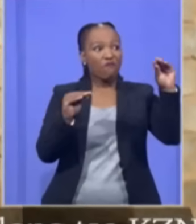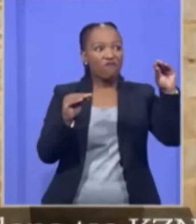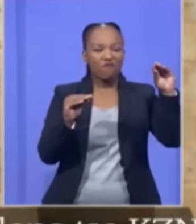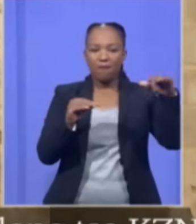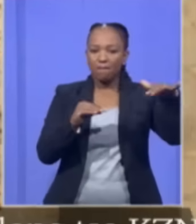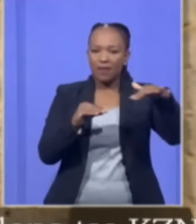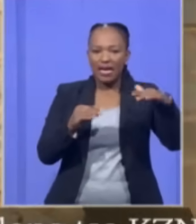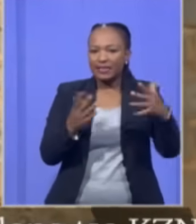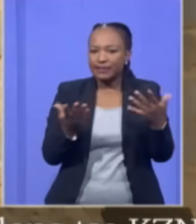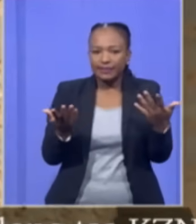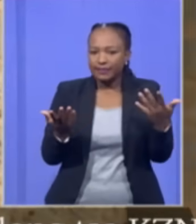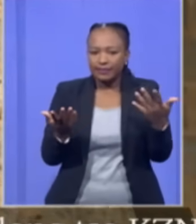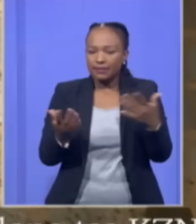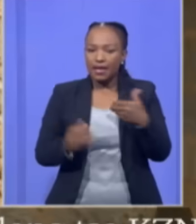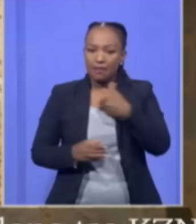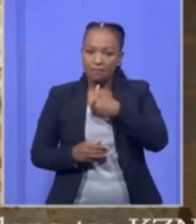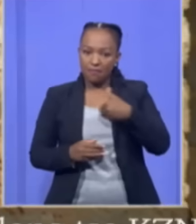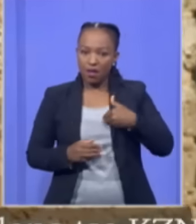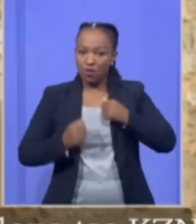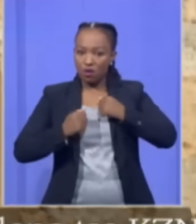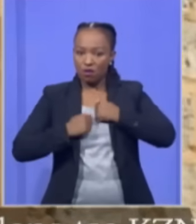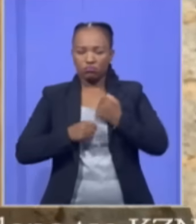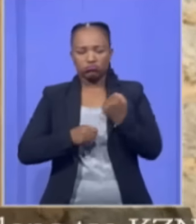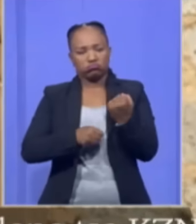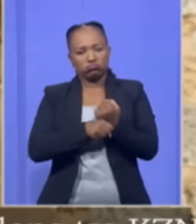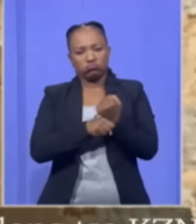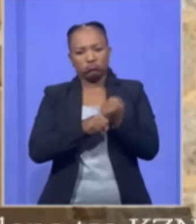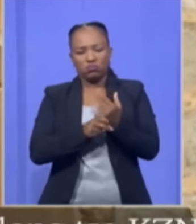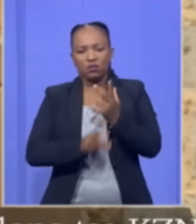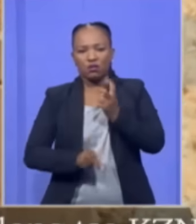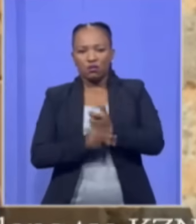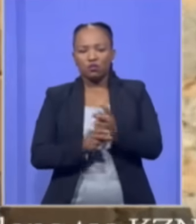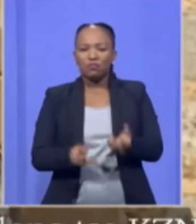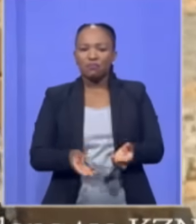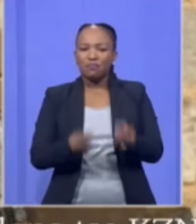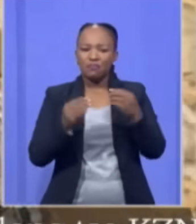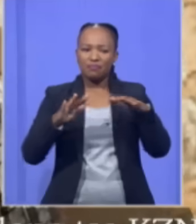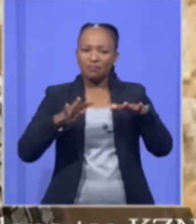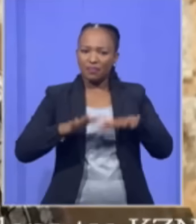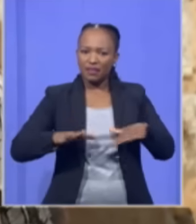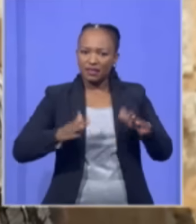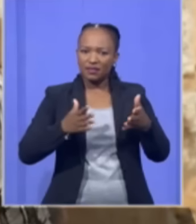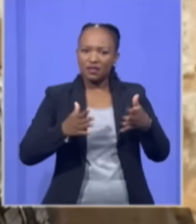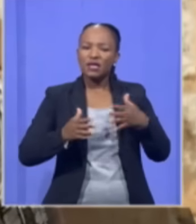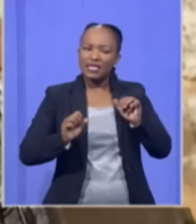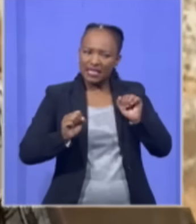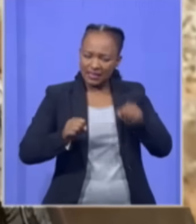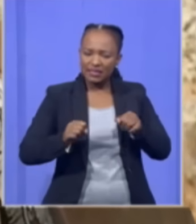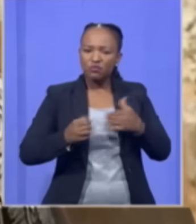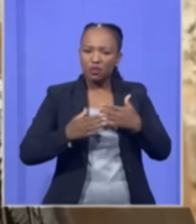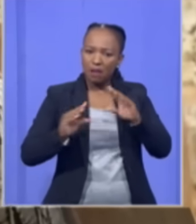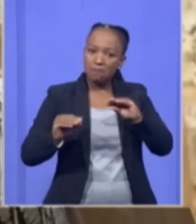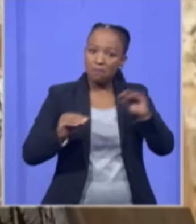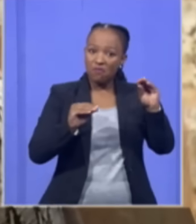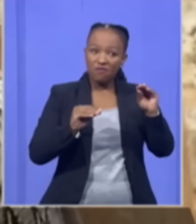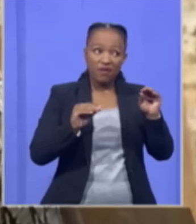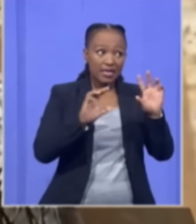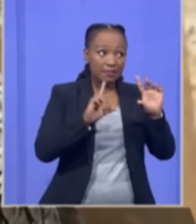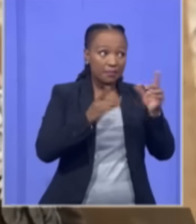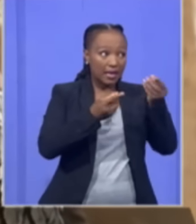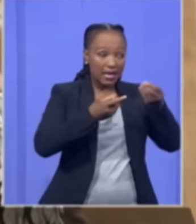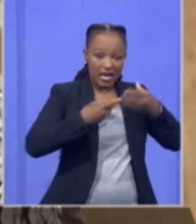Mme wa ka o sebeditse ka thata hore a fumane sebaka sena. Re ikemiseditse ho ka tsamaya ha fela lefapha le ka re fa mobu.